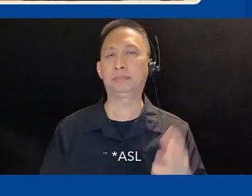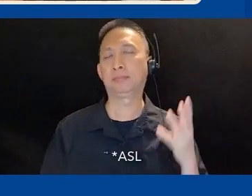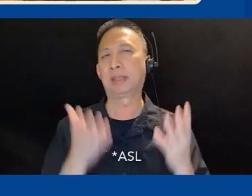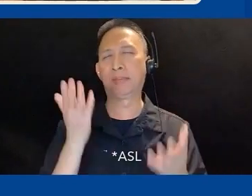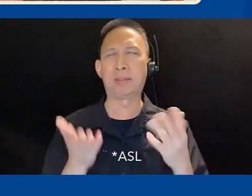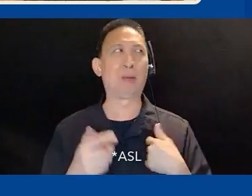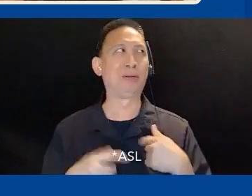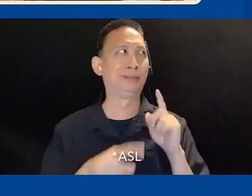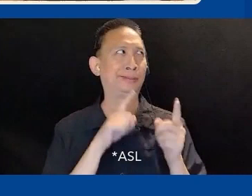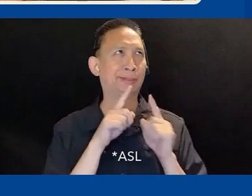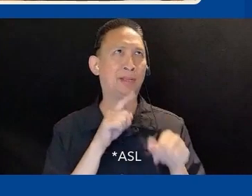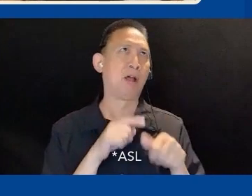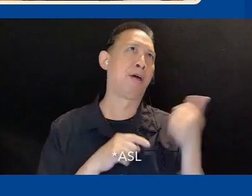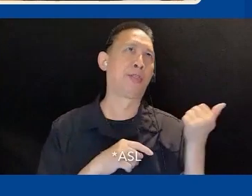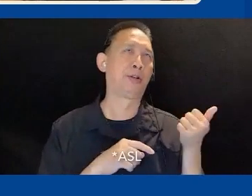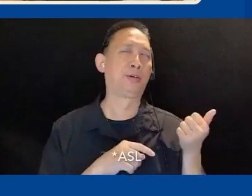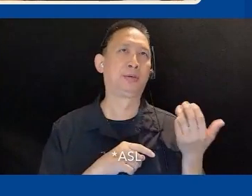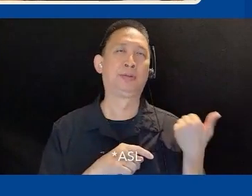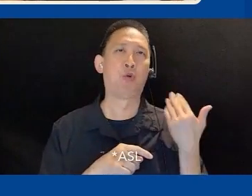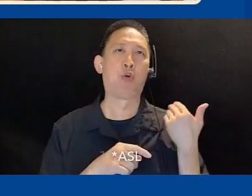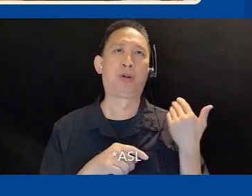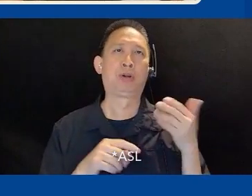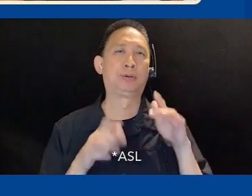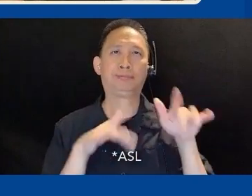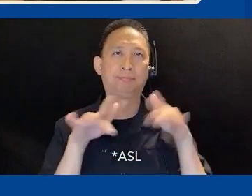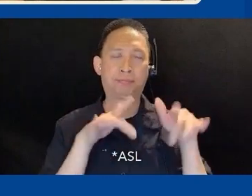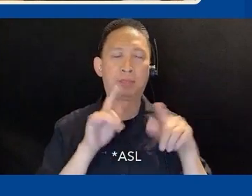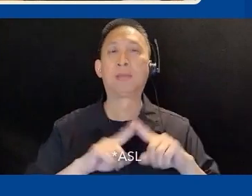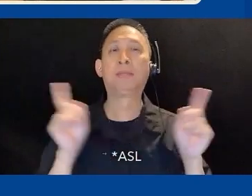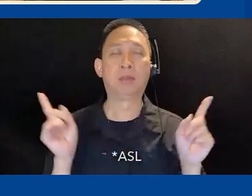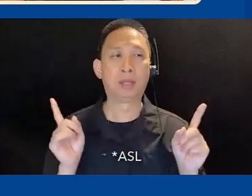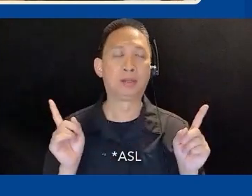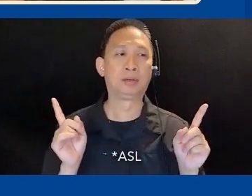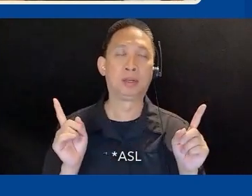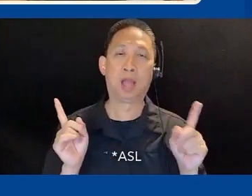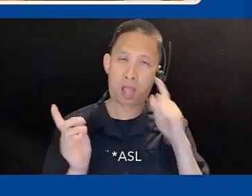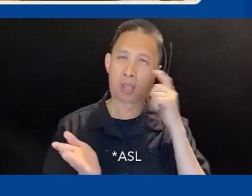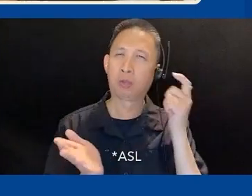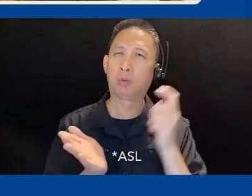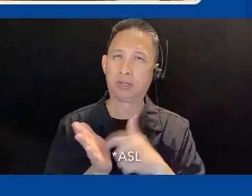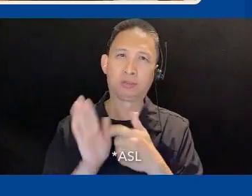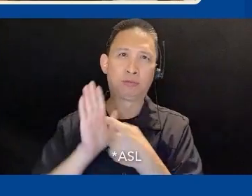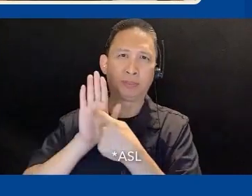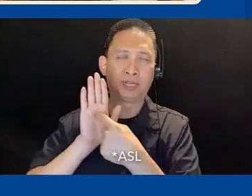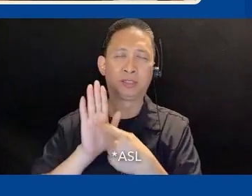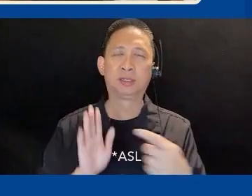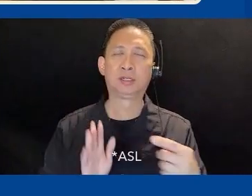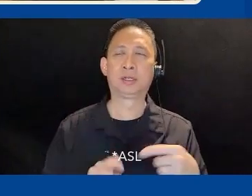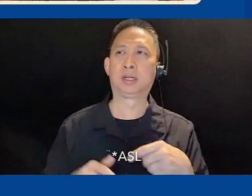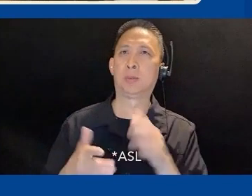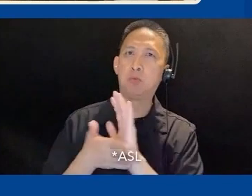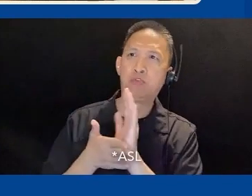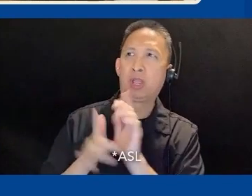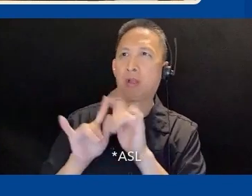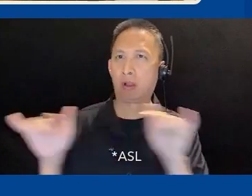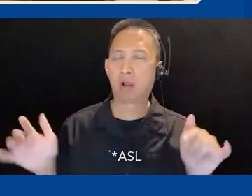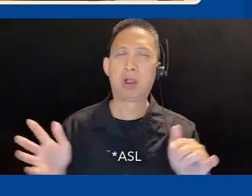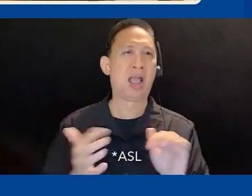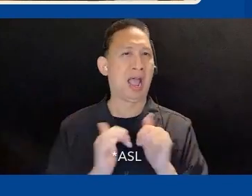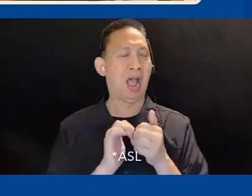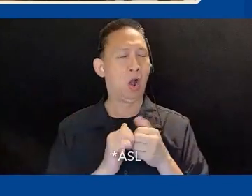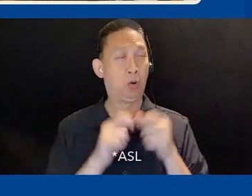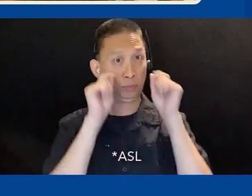about this. You know, one of the things that was really surprising and disappointing about it was how ahistorical